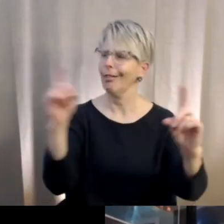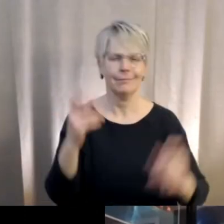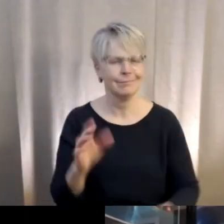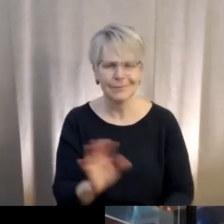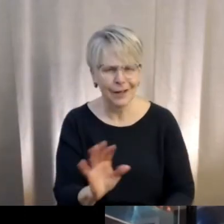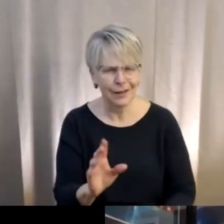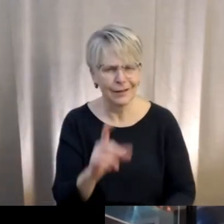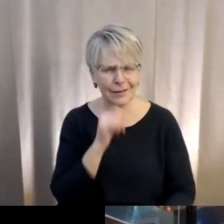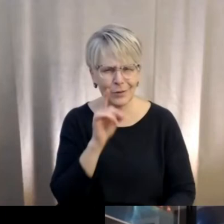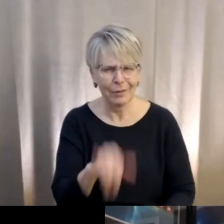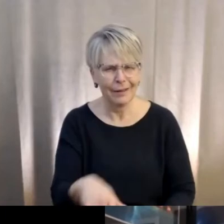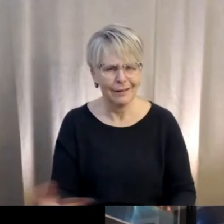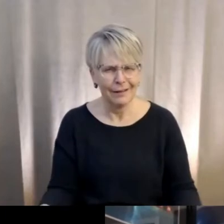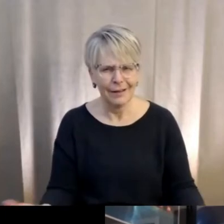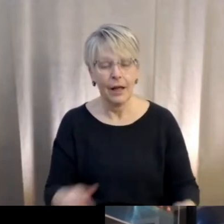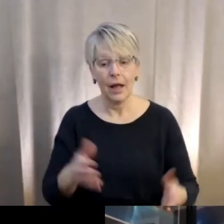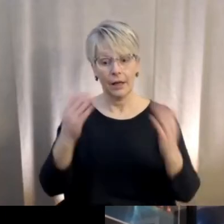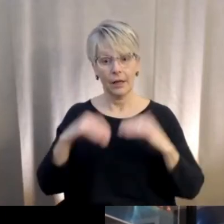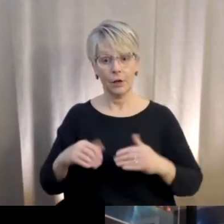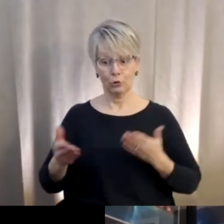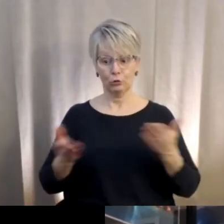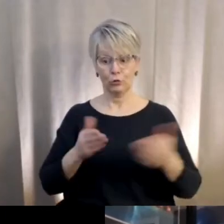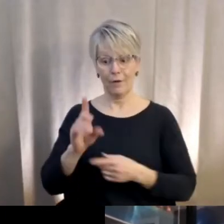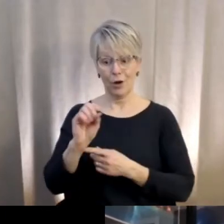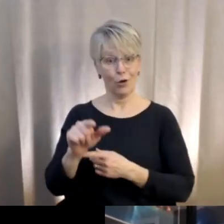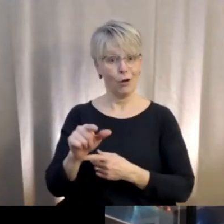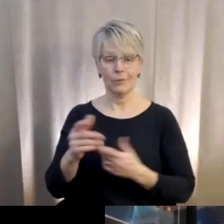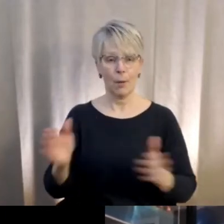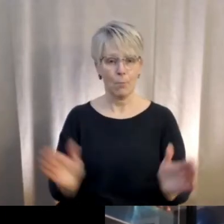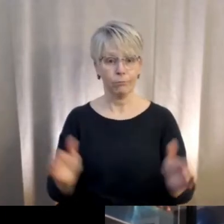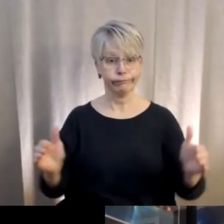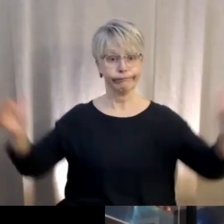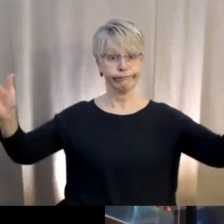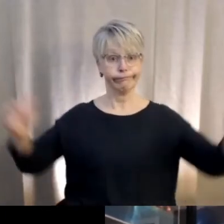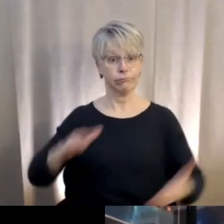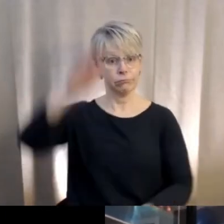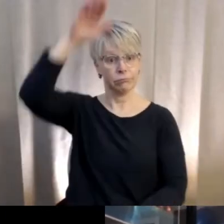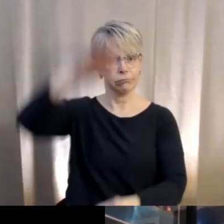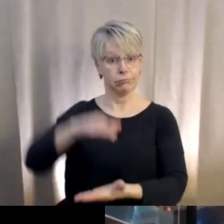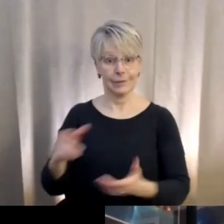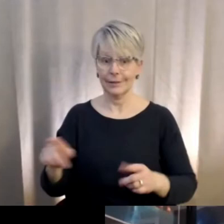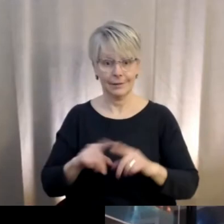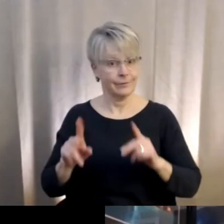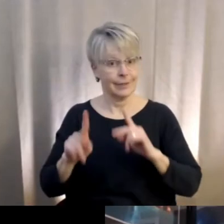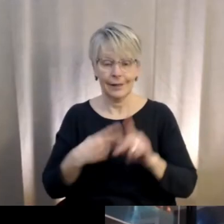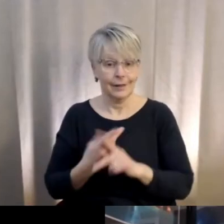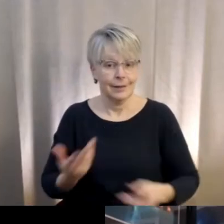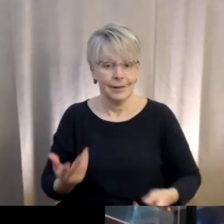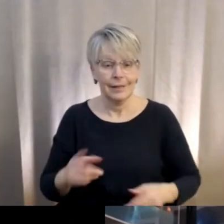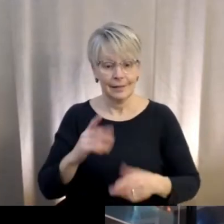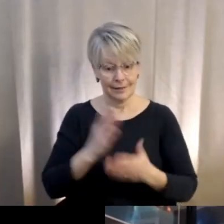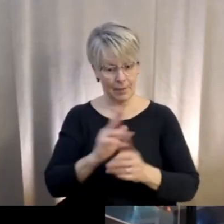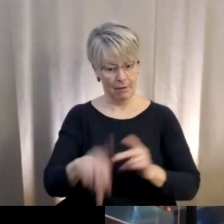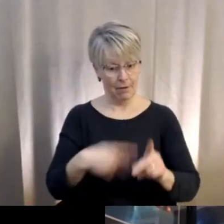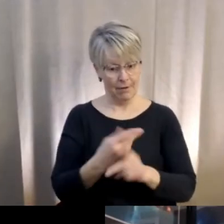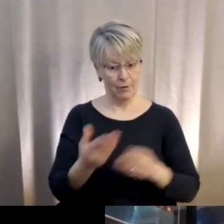Another one was service dogs come in all shapes, sizes, colors. So sometimes certain types of service dogs, which I'm sure